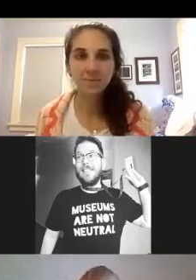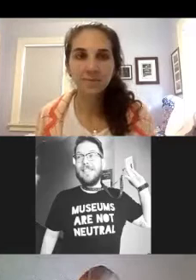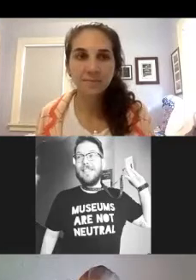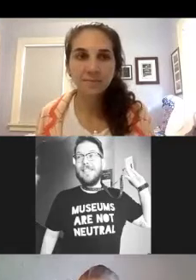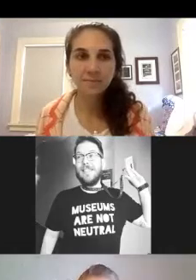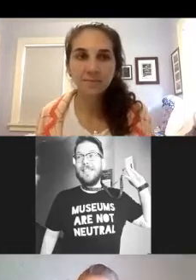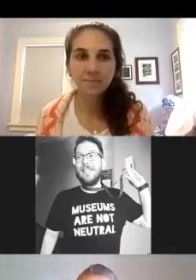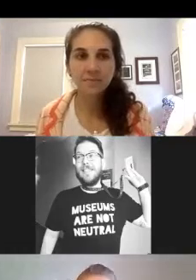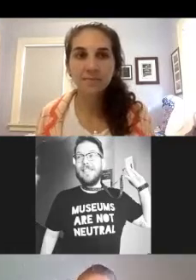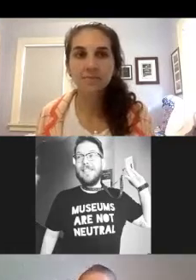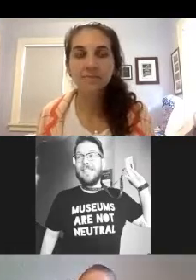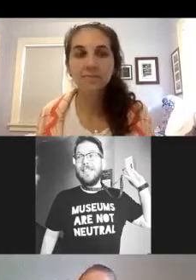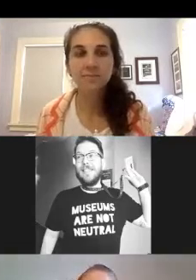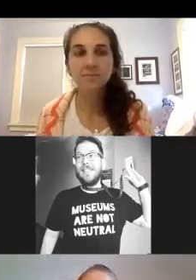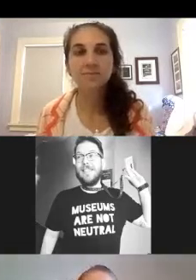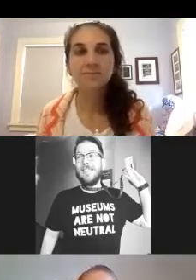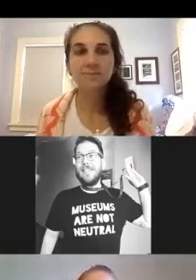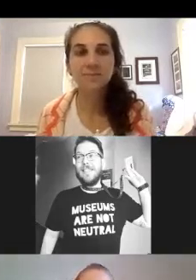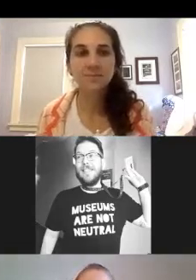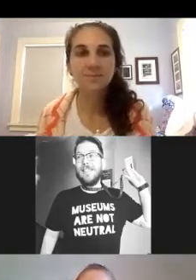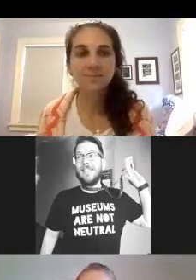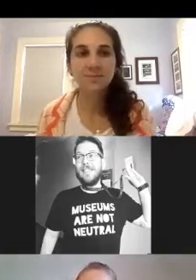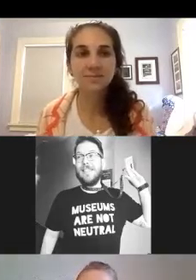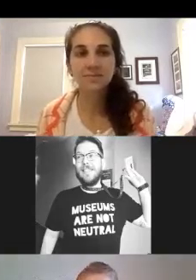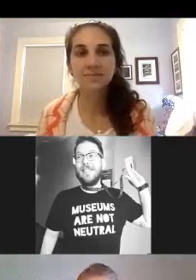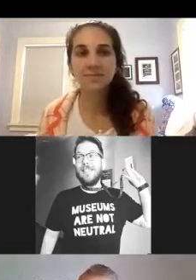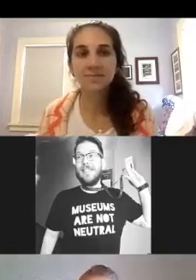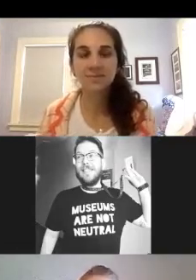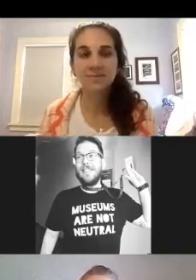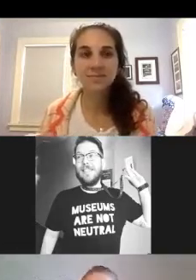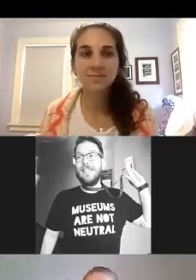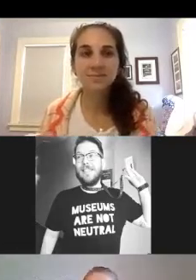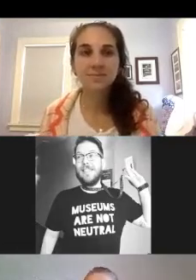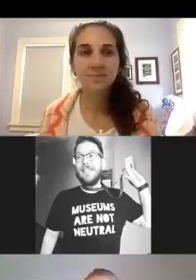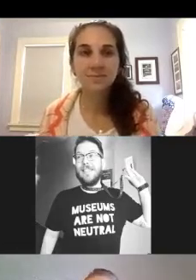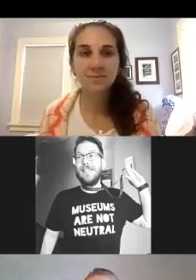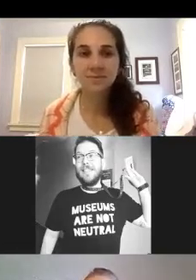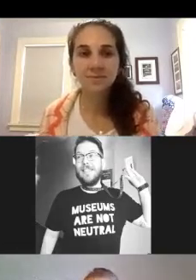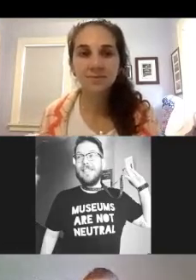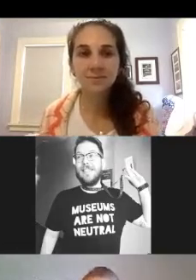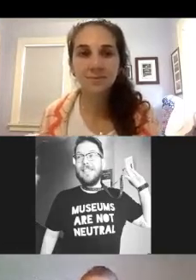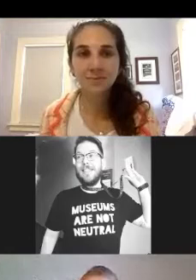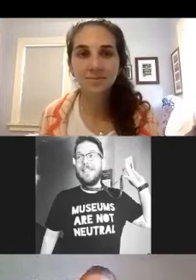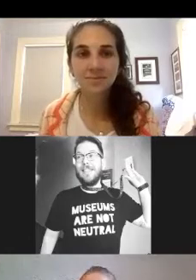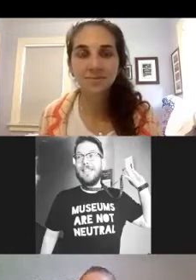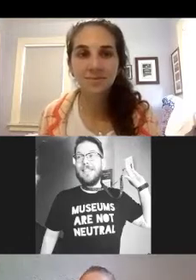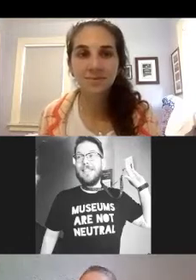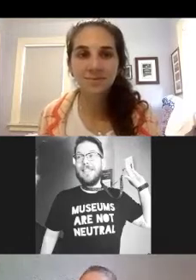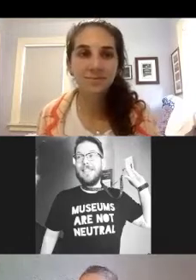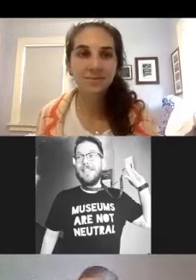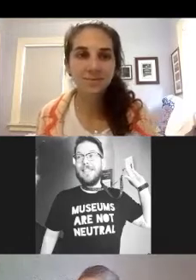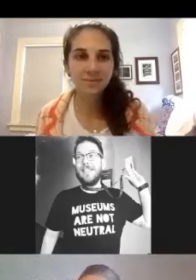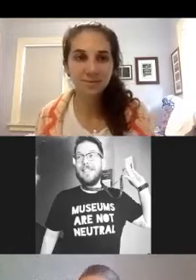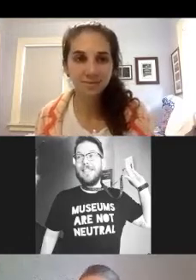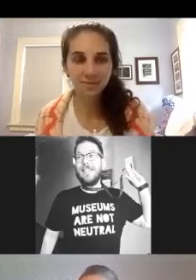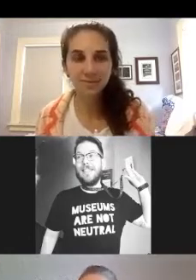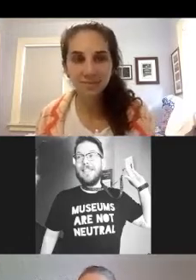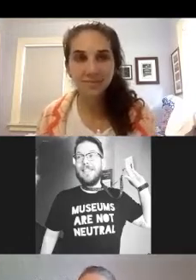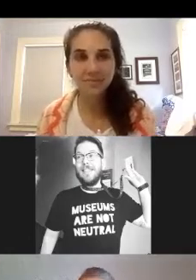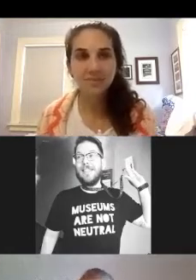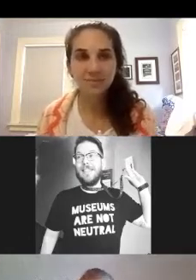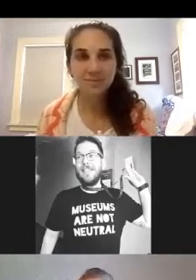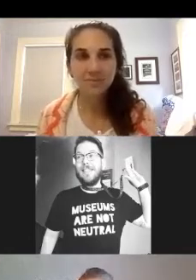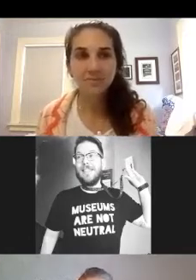an educator, it could have been with a curator, it could have really been anyone, but it was a guided experience, or a moment when